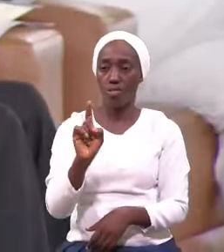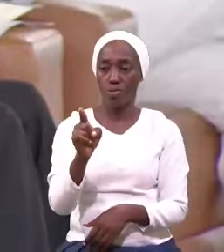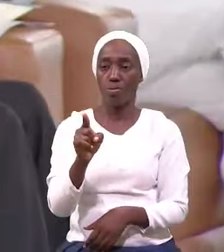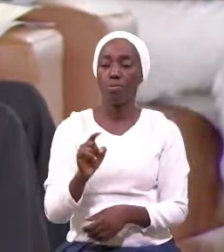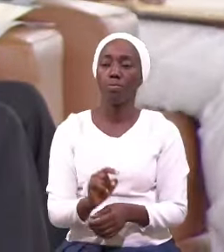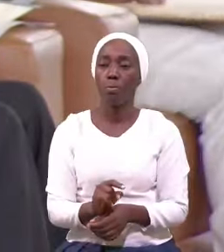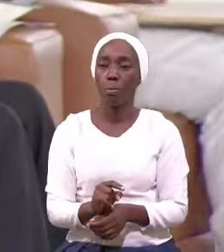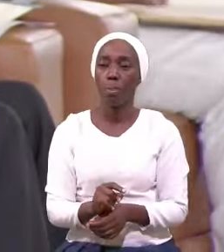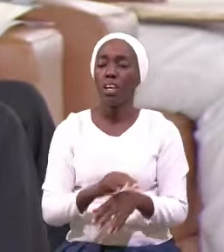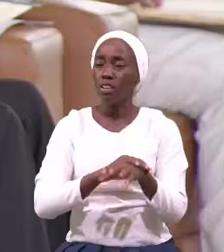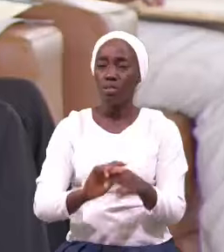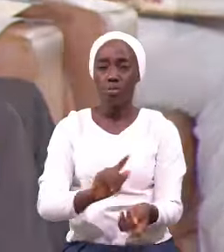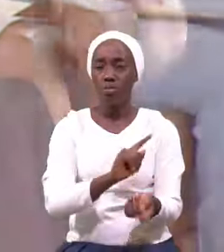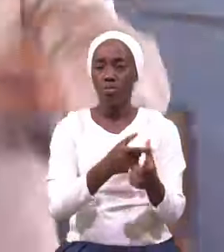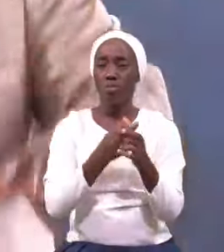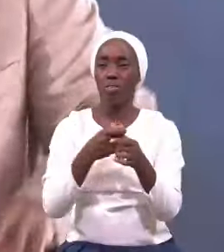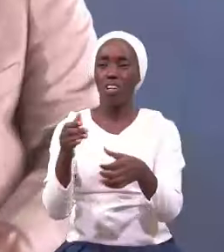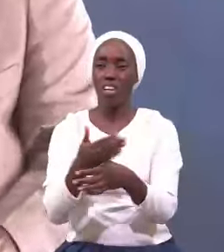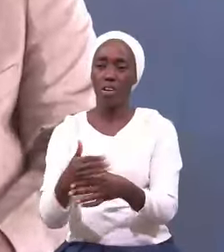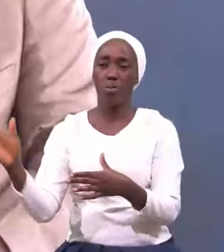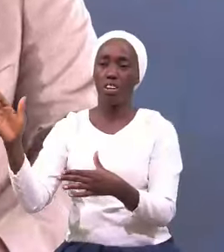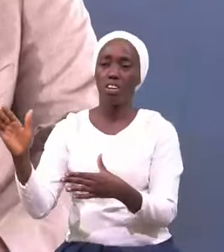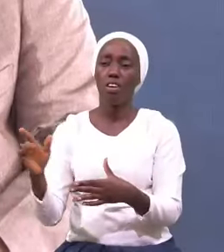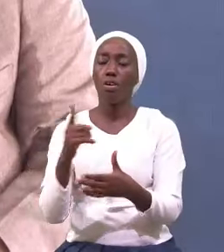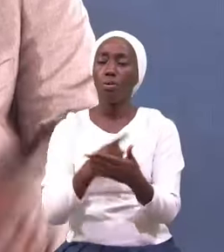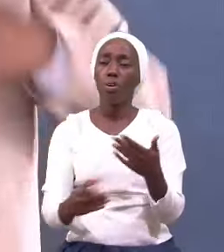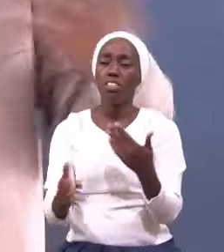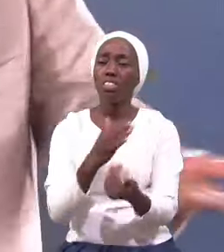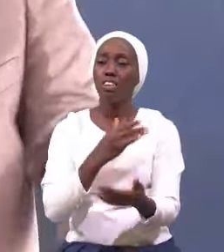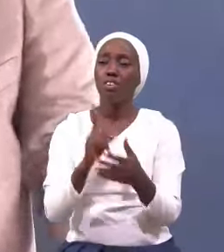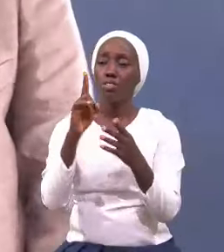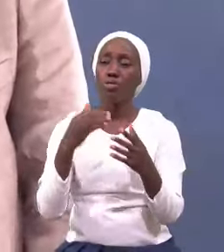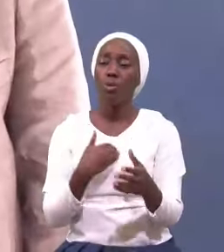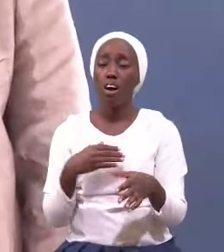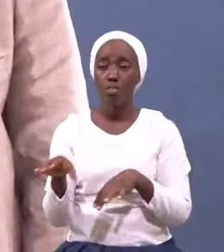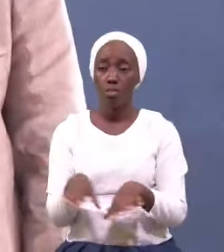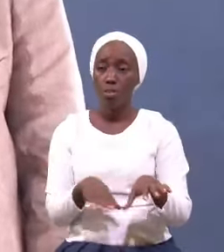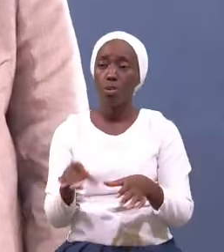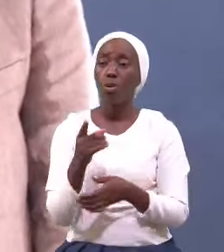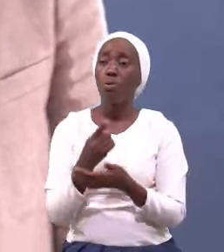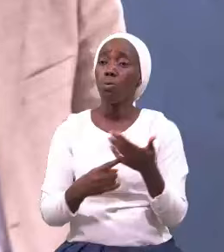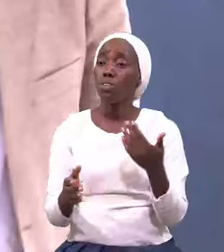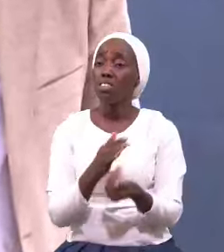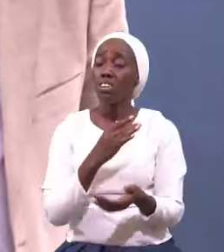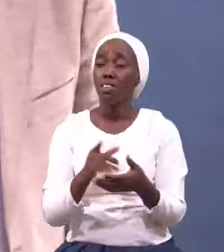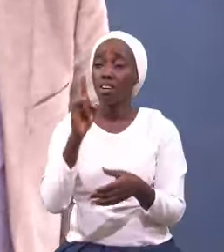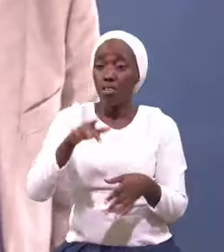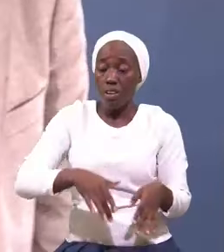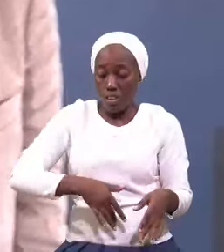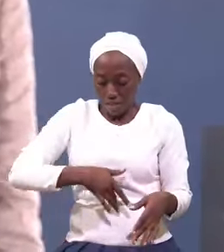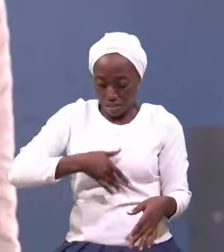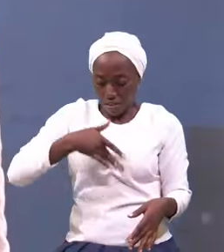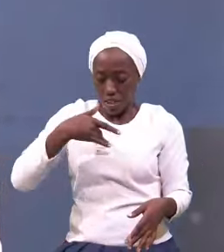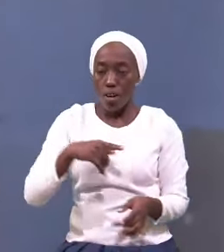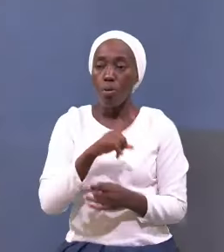Don't run away. Whatever you have done, whatever you feel, when the Holy